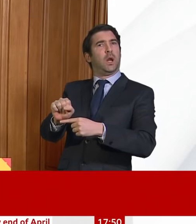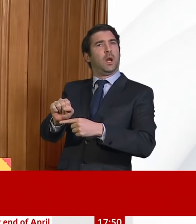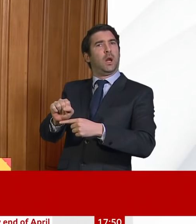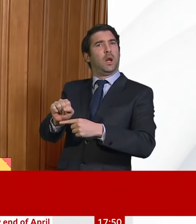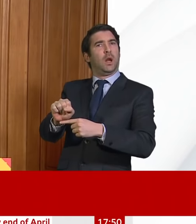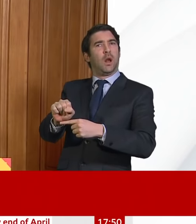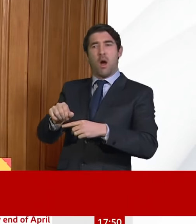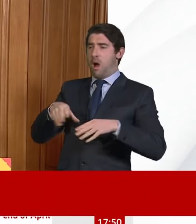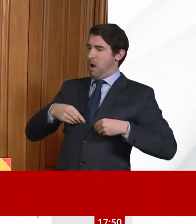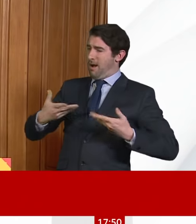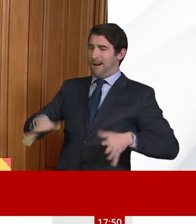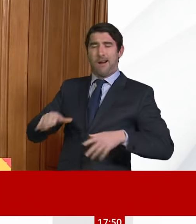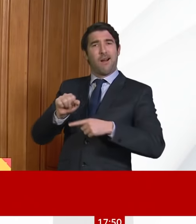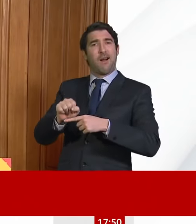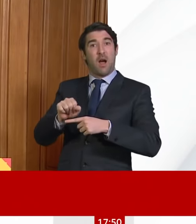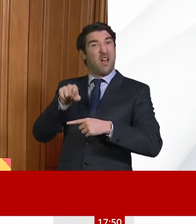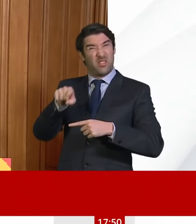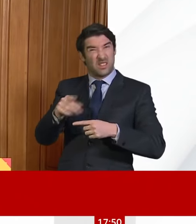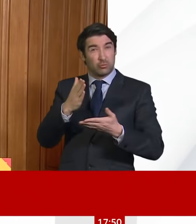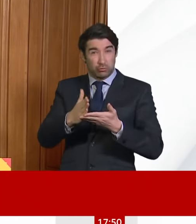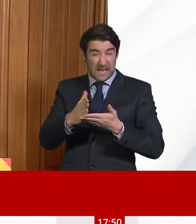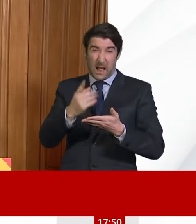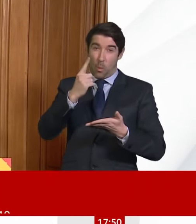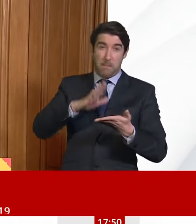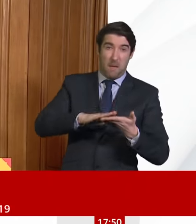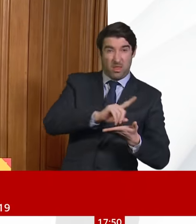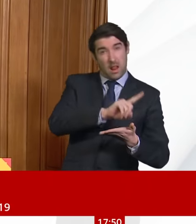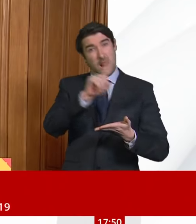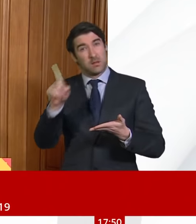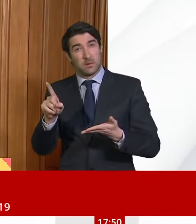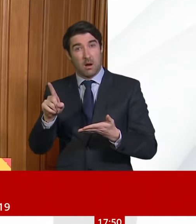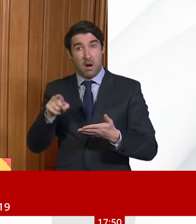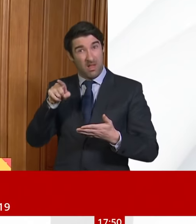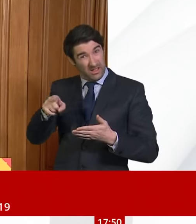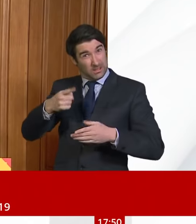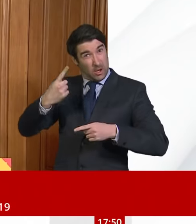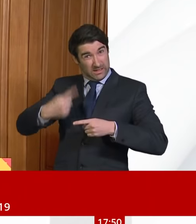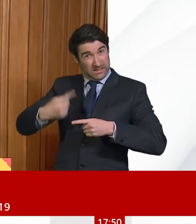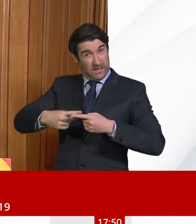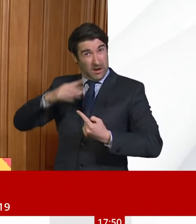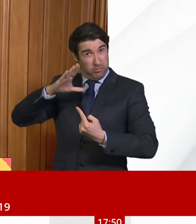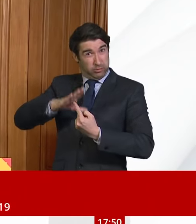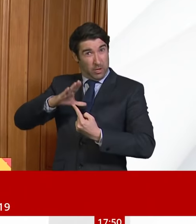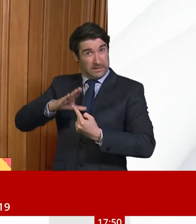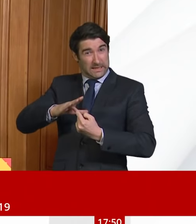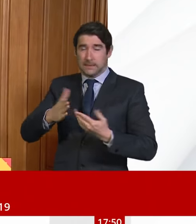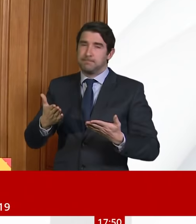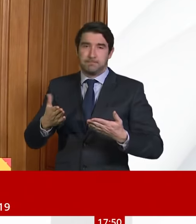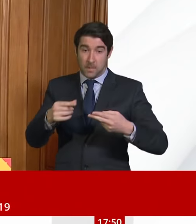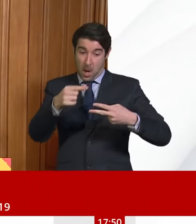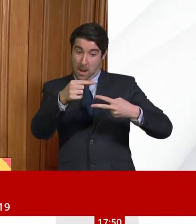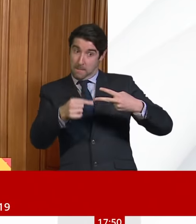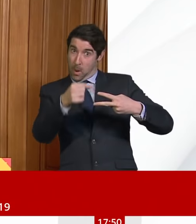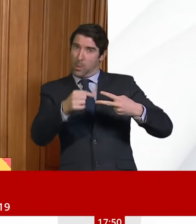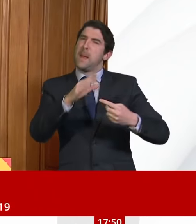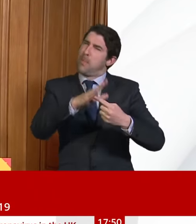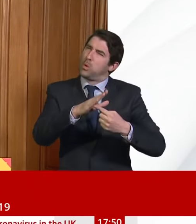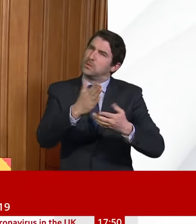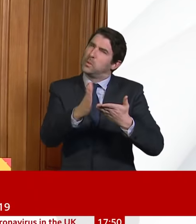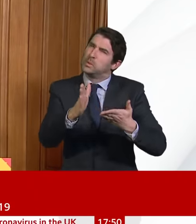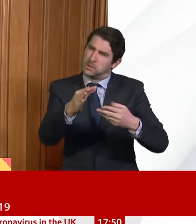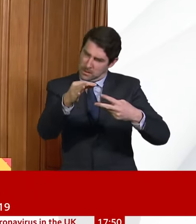for the antibody test isn't really with us yet. So the urgent priority, both types of tests are important, both are urgent, but